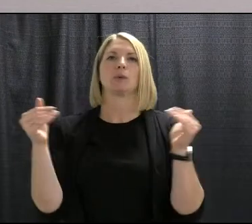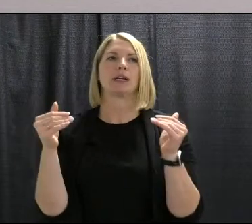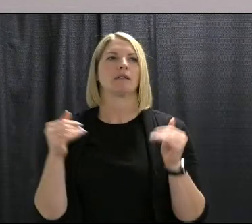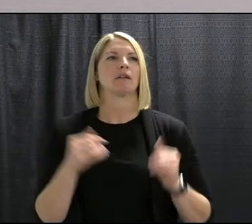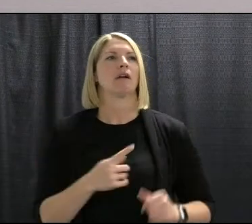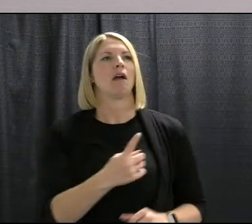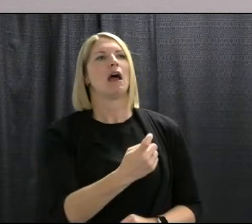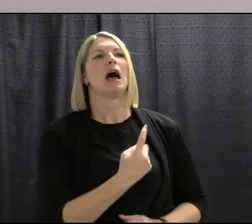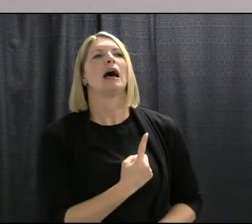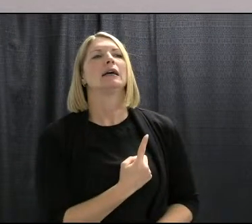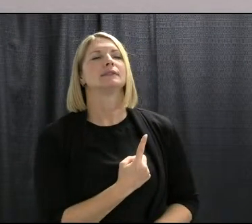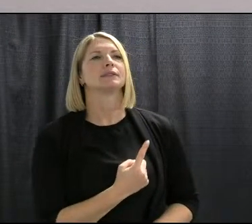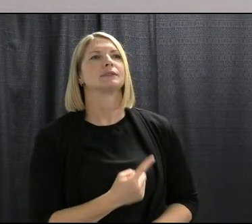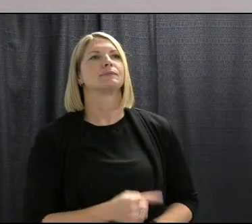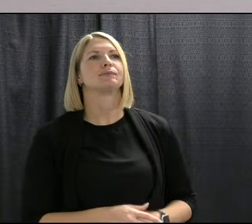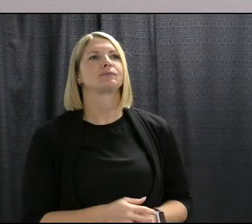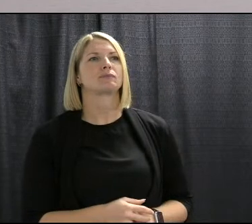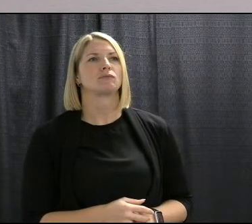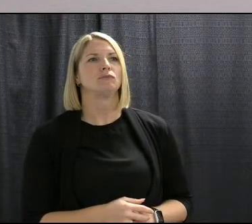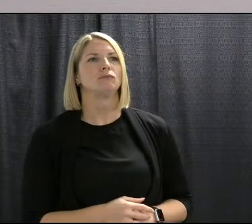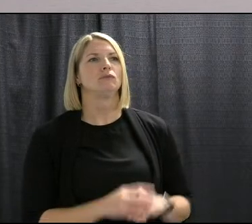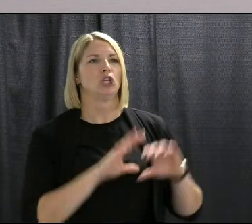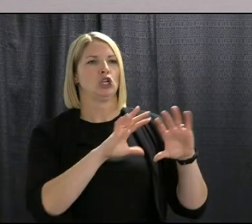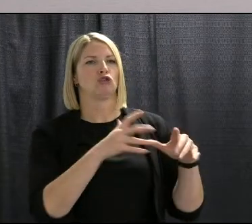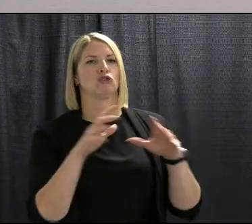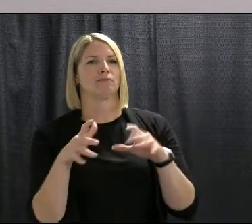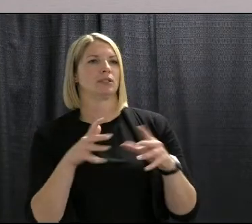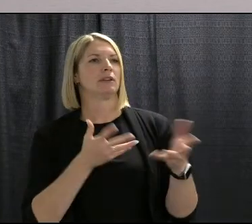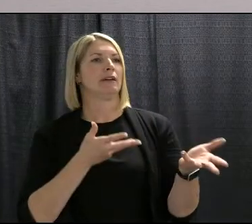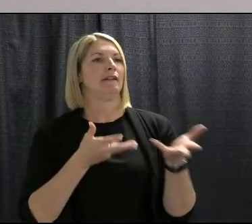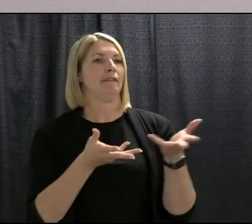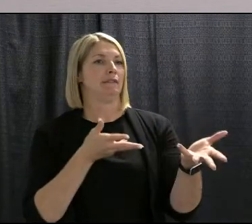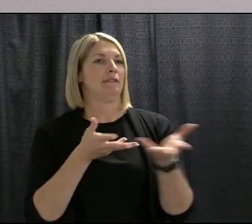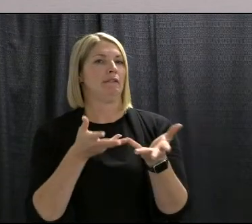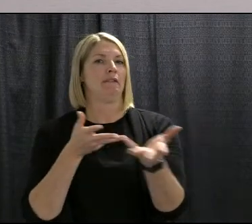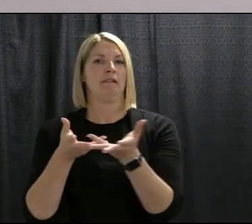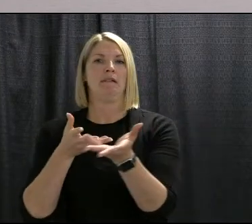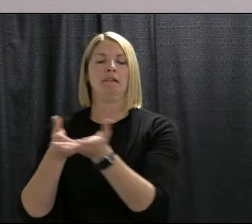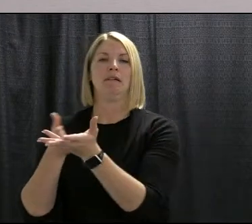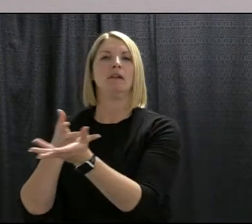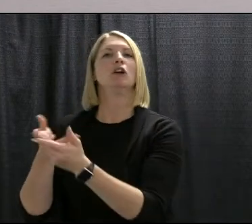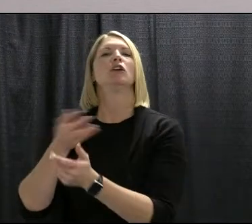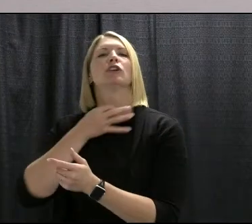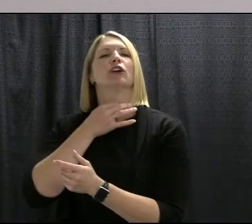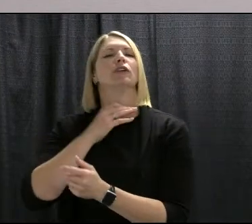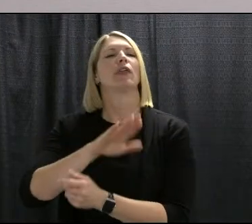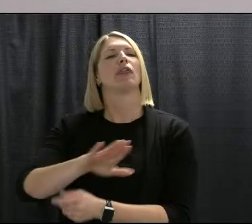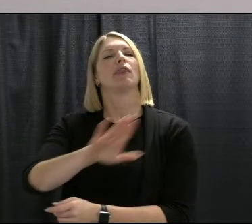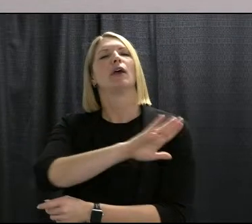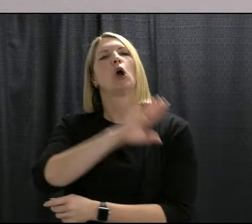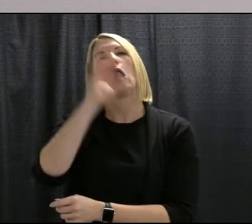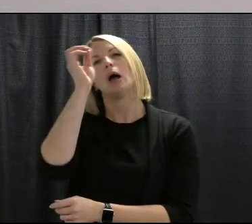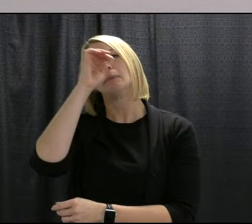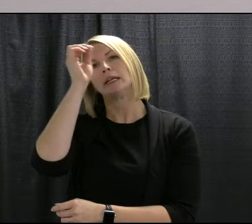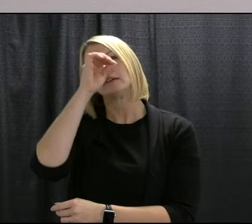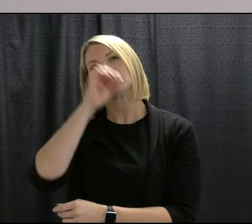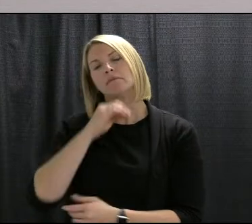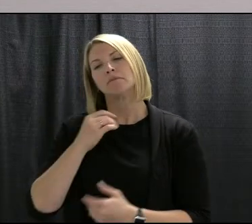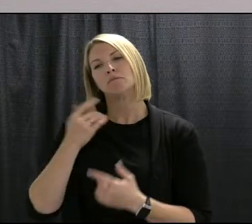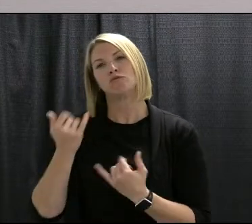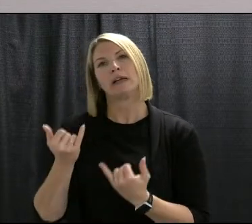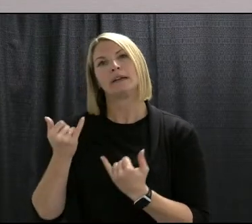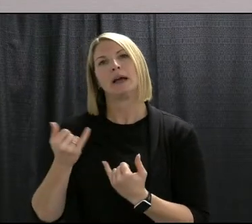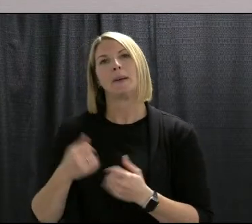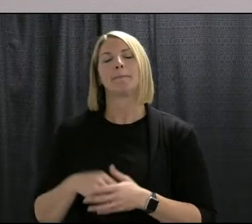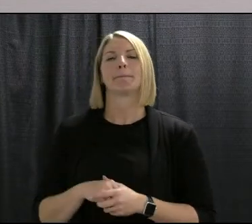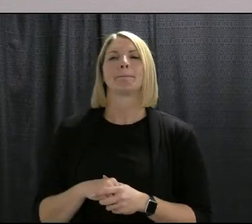been consulted thus far, what sort of a reception have you received? Are they happy with the direction that government is going in? Well,